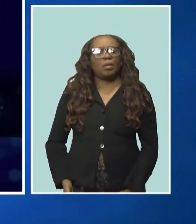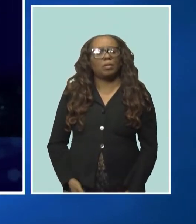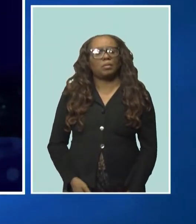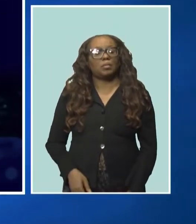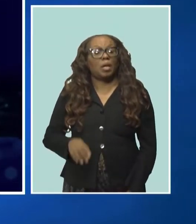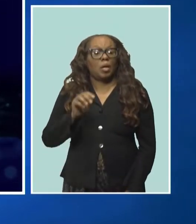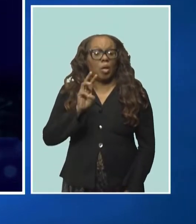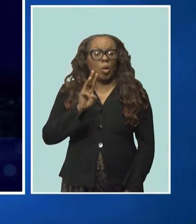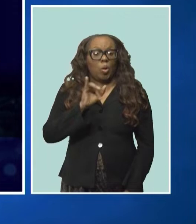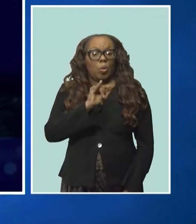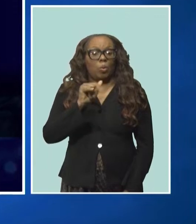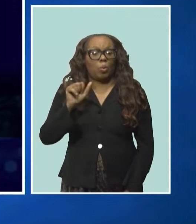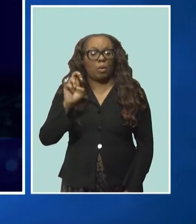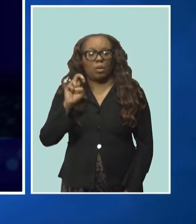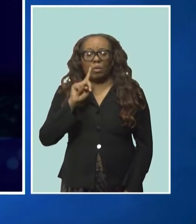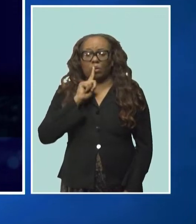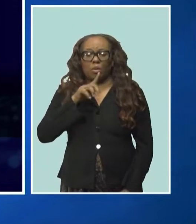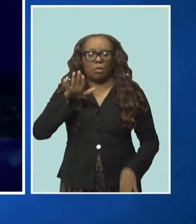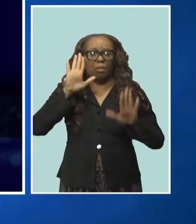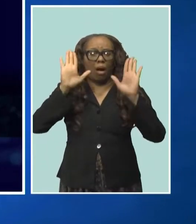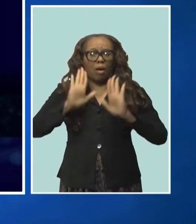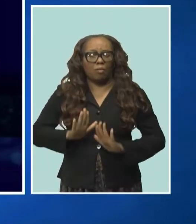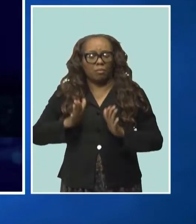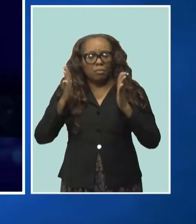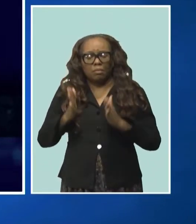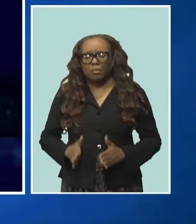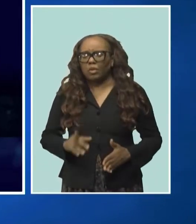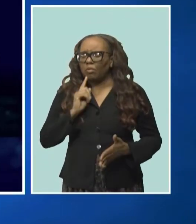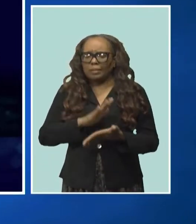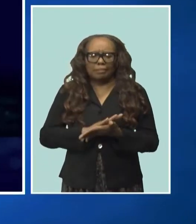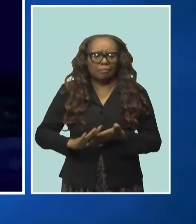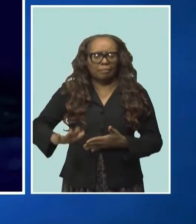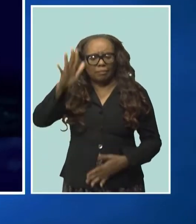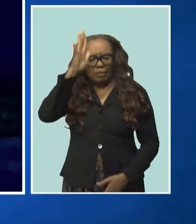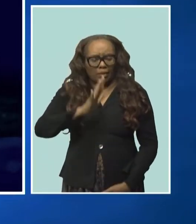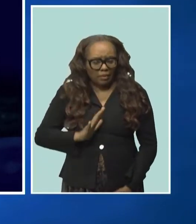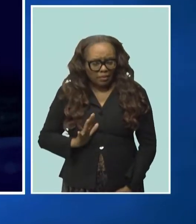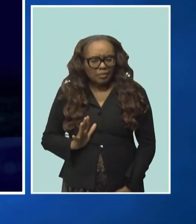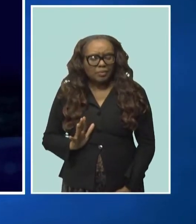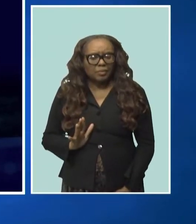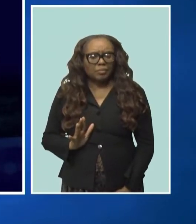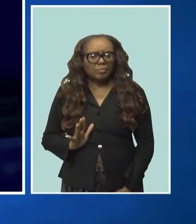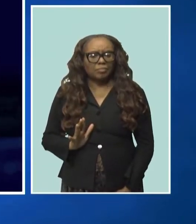very giving. He's very, he was a gentleman to start, I must tell you.